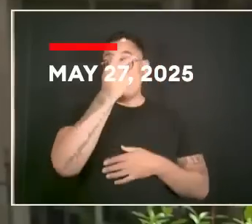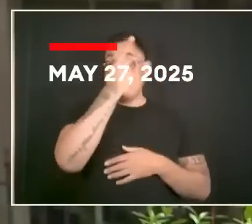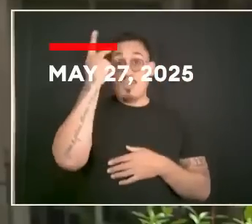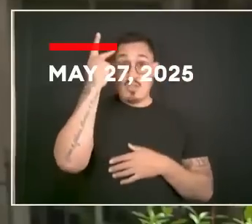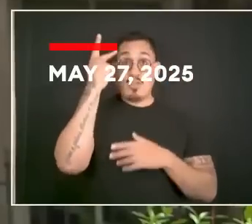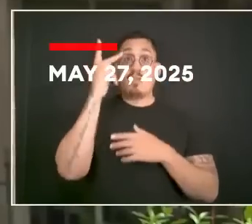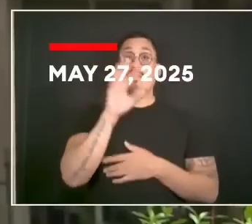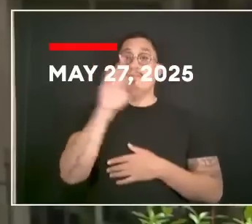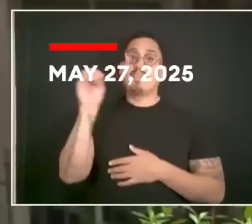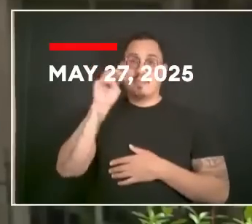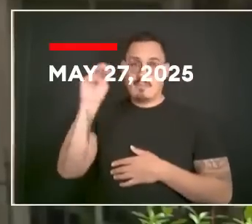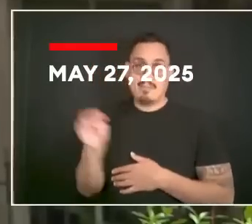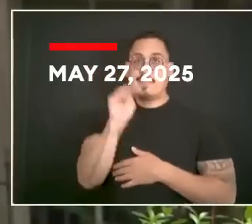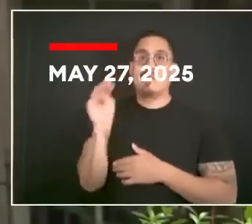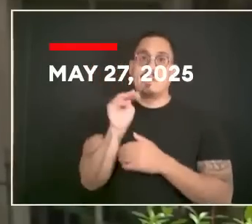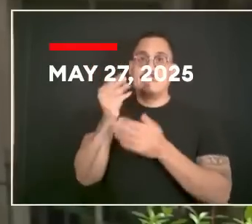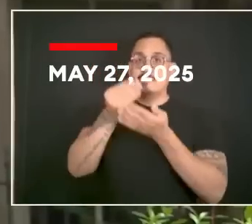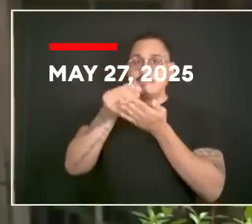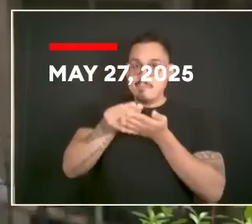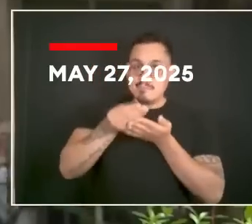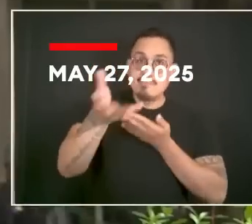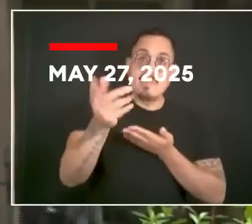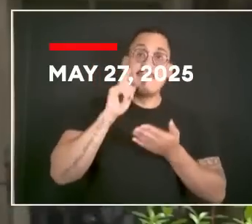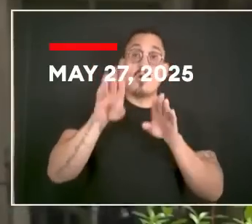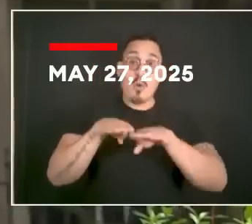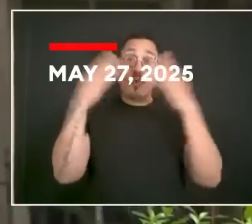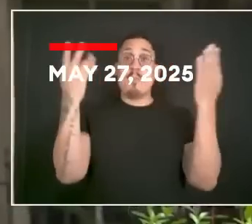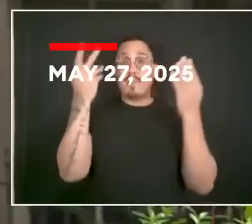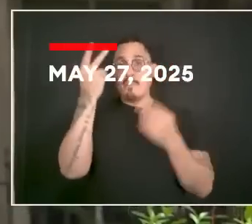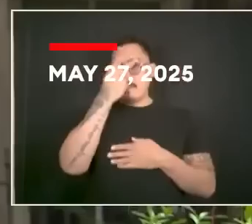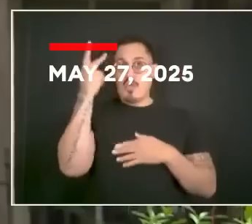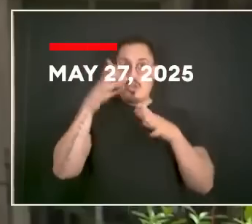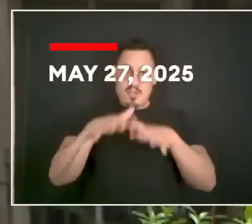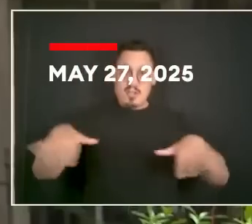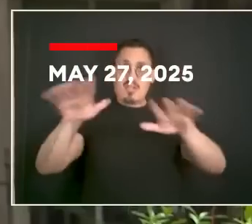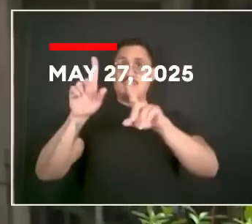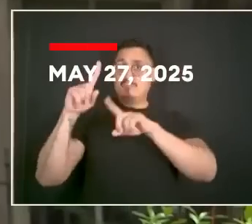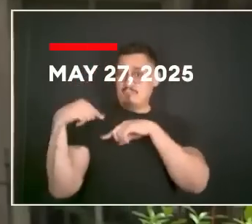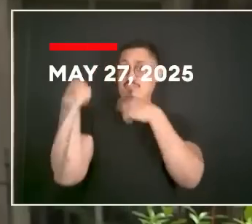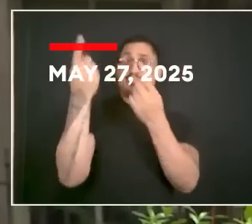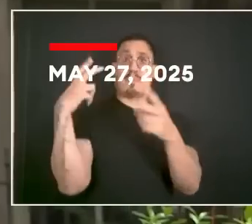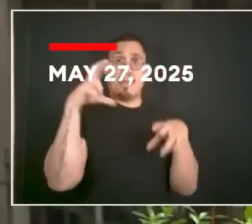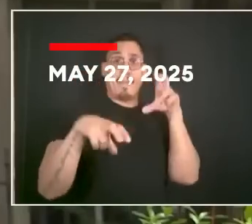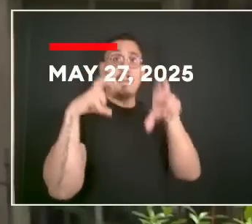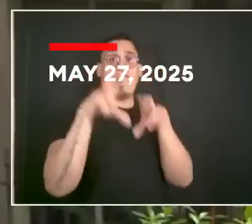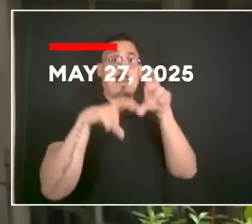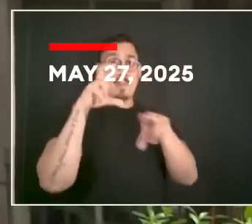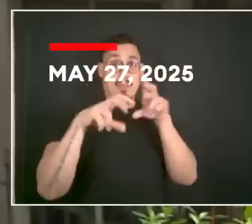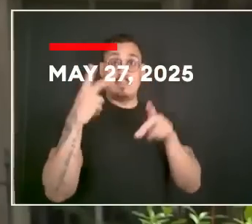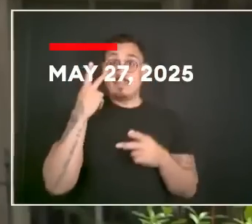new open parkland to the public since coming into office. Our parks are important. They play a crucial